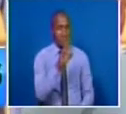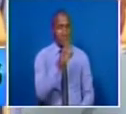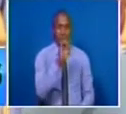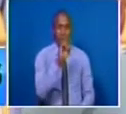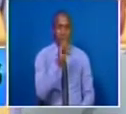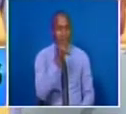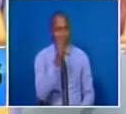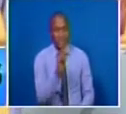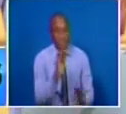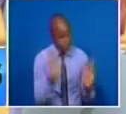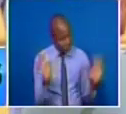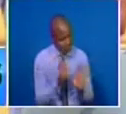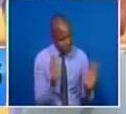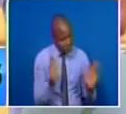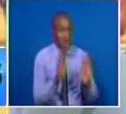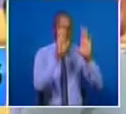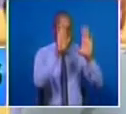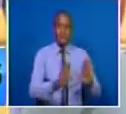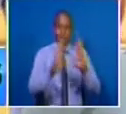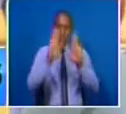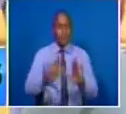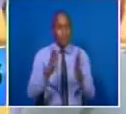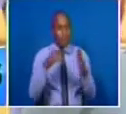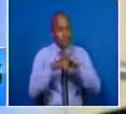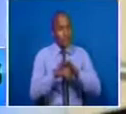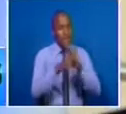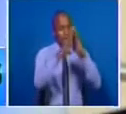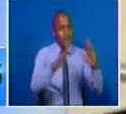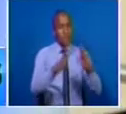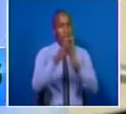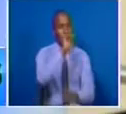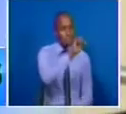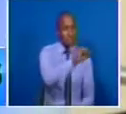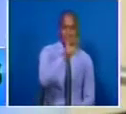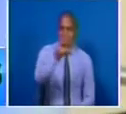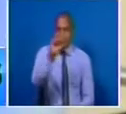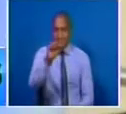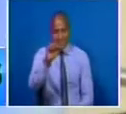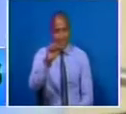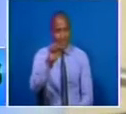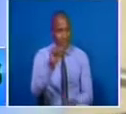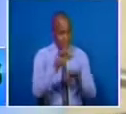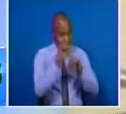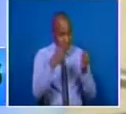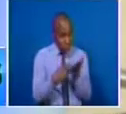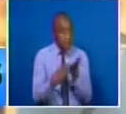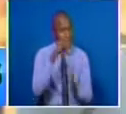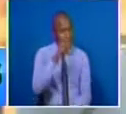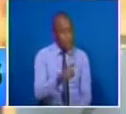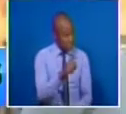can afford to do a big rally, you're doing more door-to-door, this platform will always be there for every presidential season.